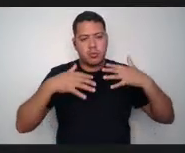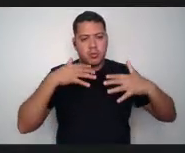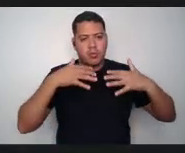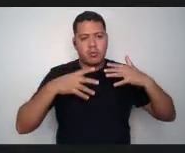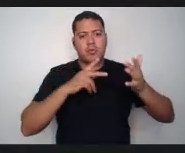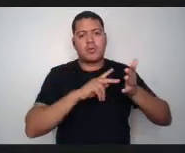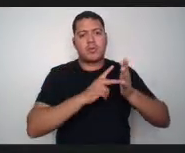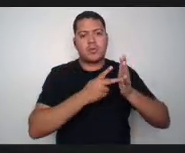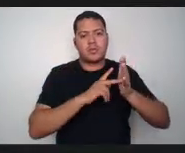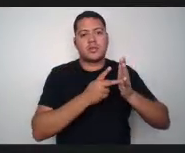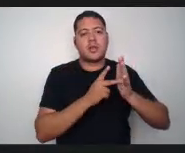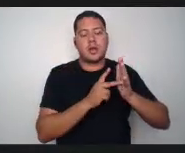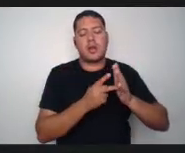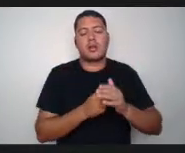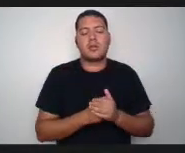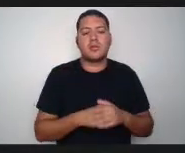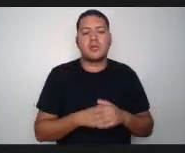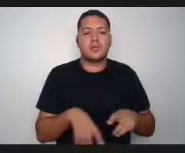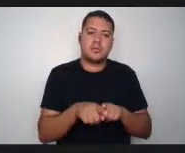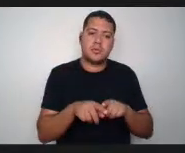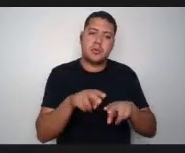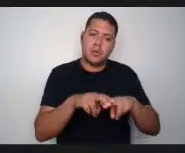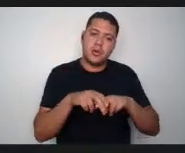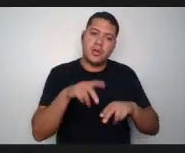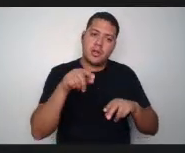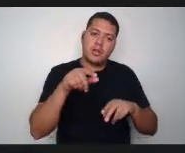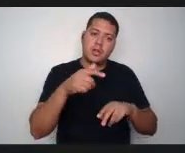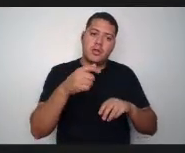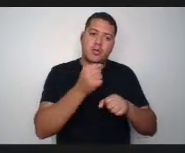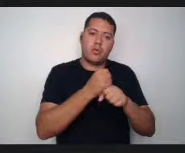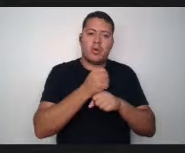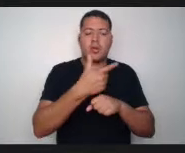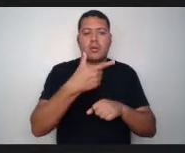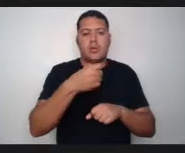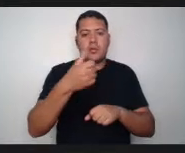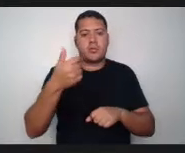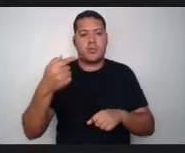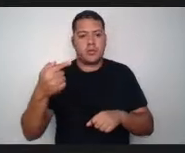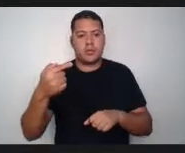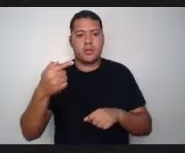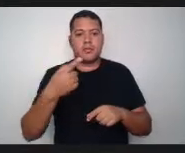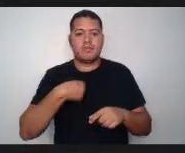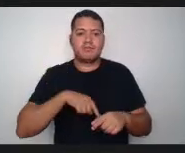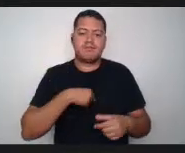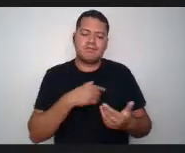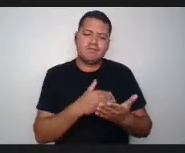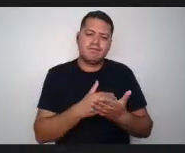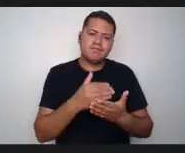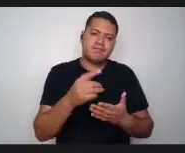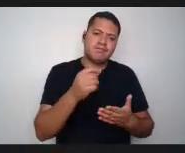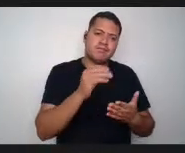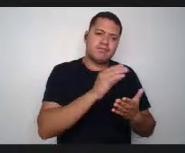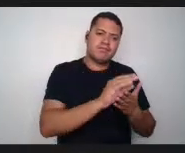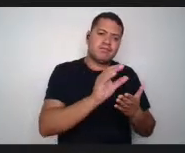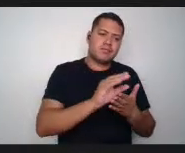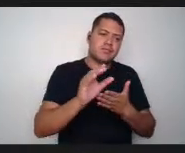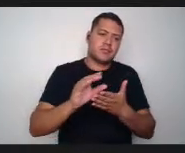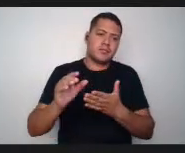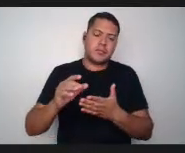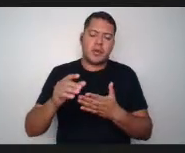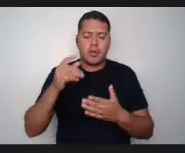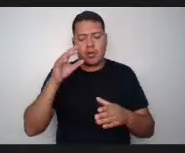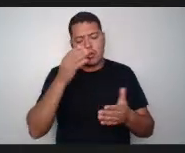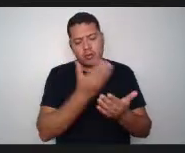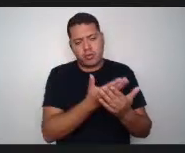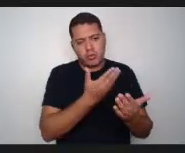and there were a lot of discussions with the union movement. And it was in 2017 that